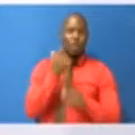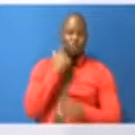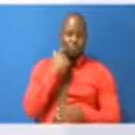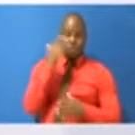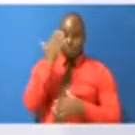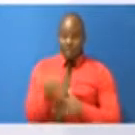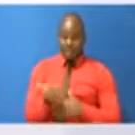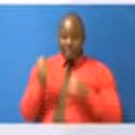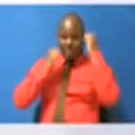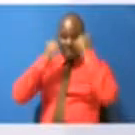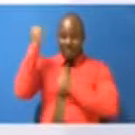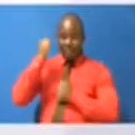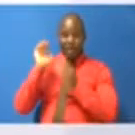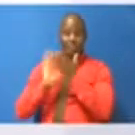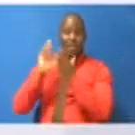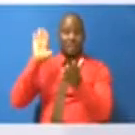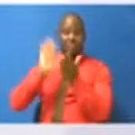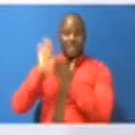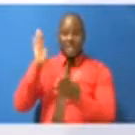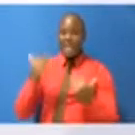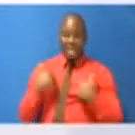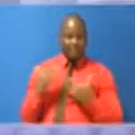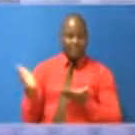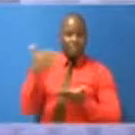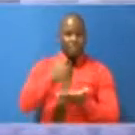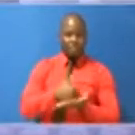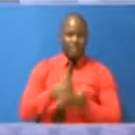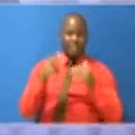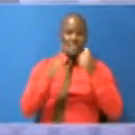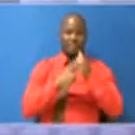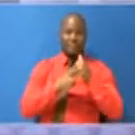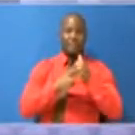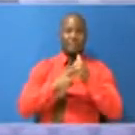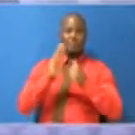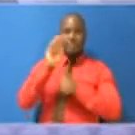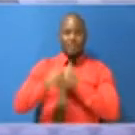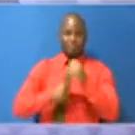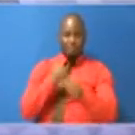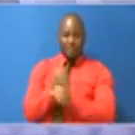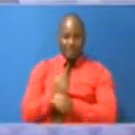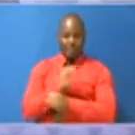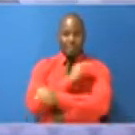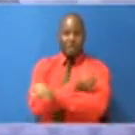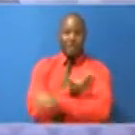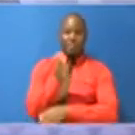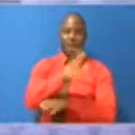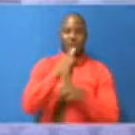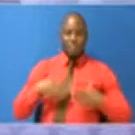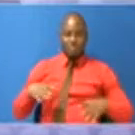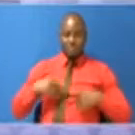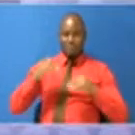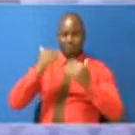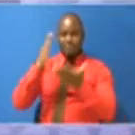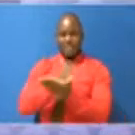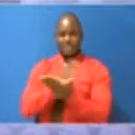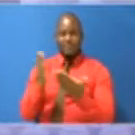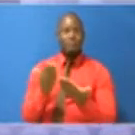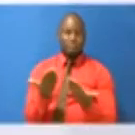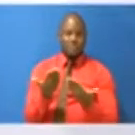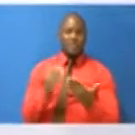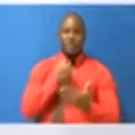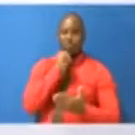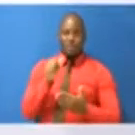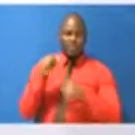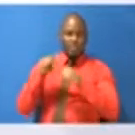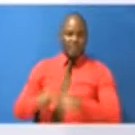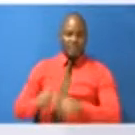that's why this military you're praising has not collected seven billion this year let's take power back to the people and he tried to define this election it's all about